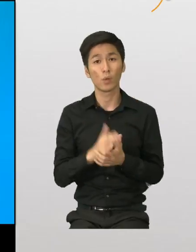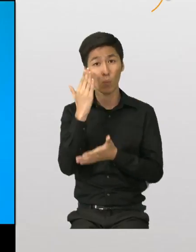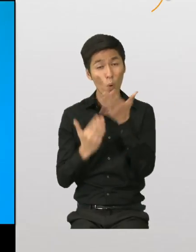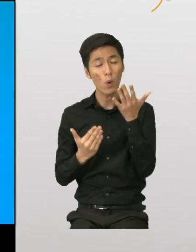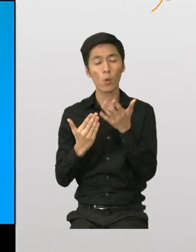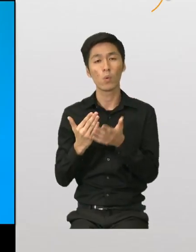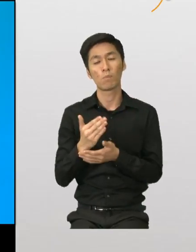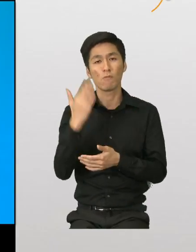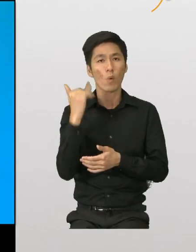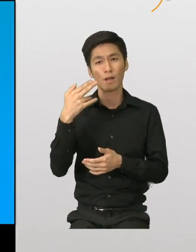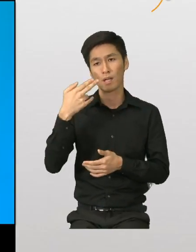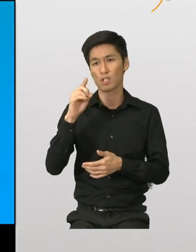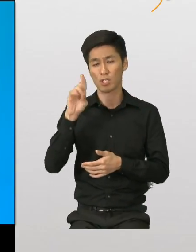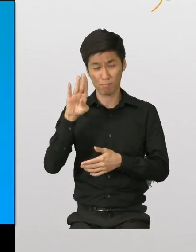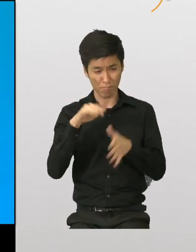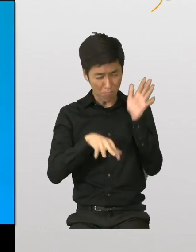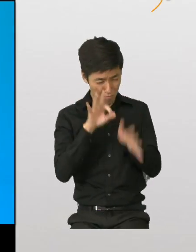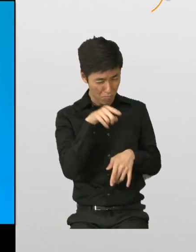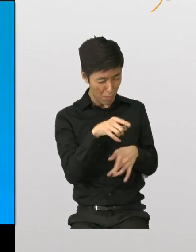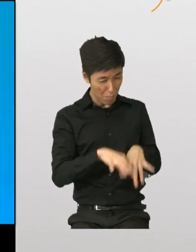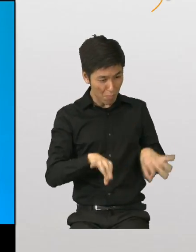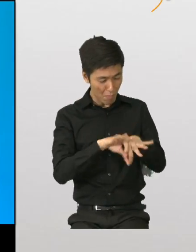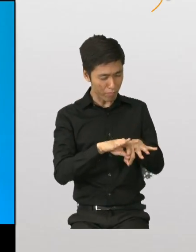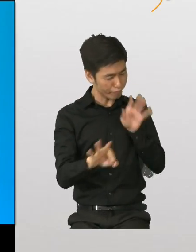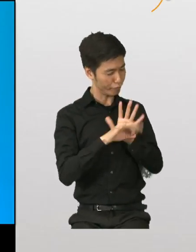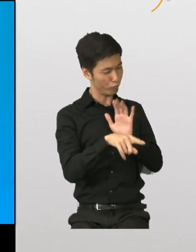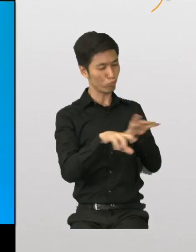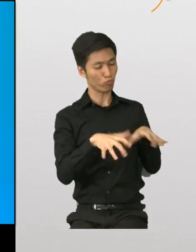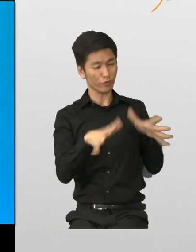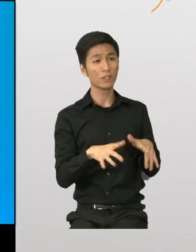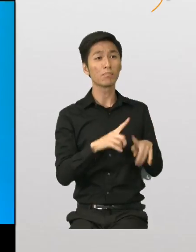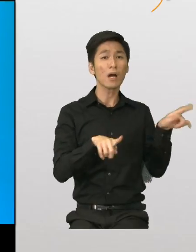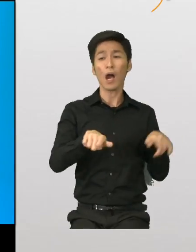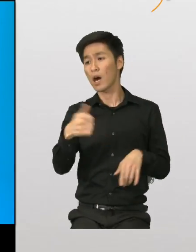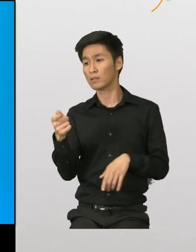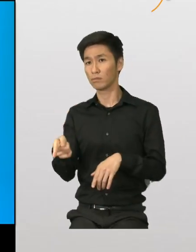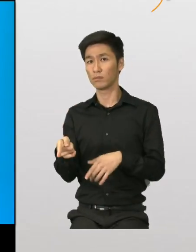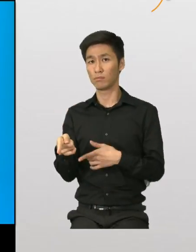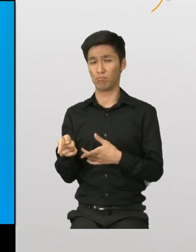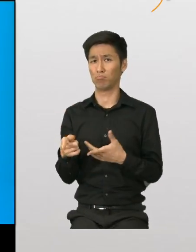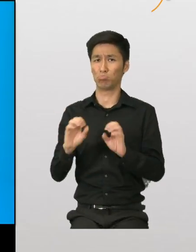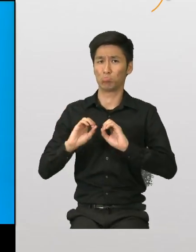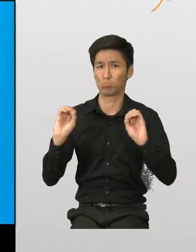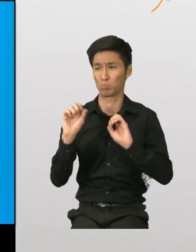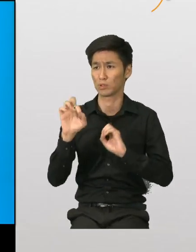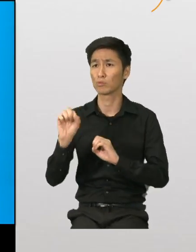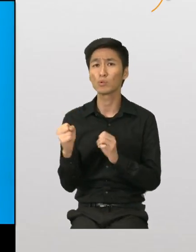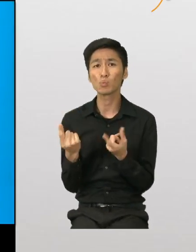most promising ones and did them first. So what about the flats that do not get